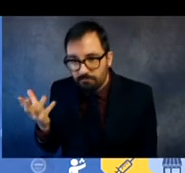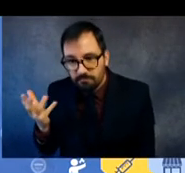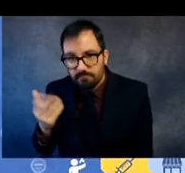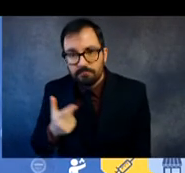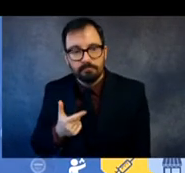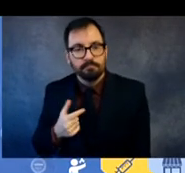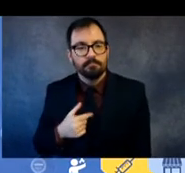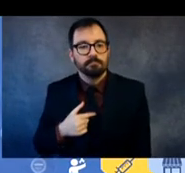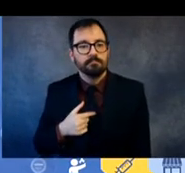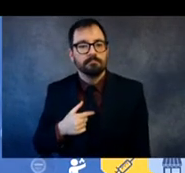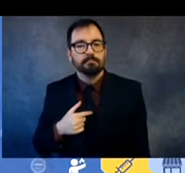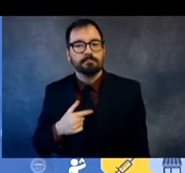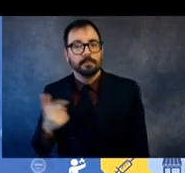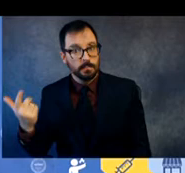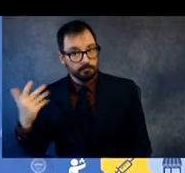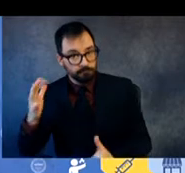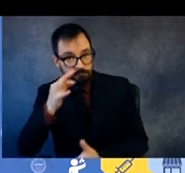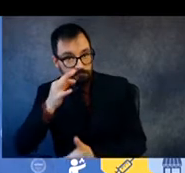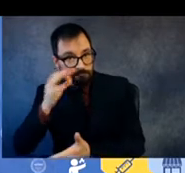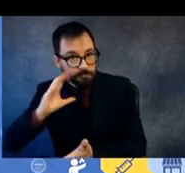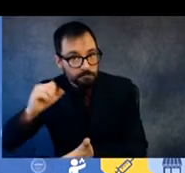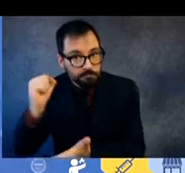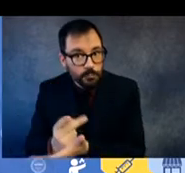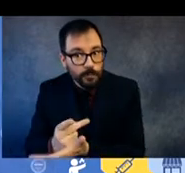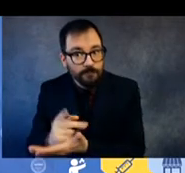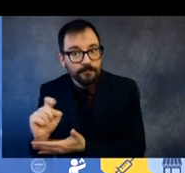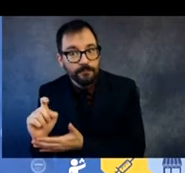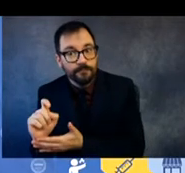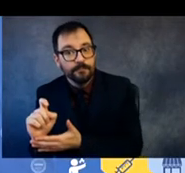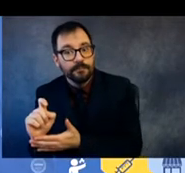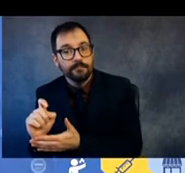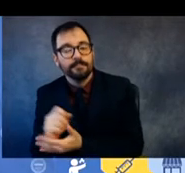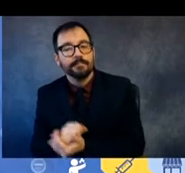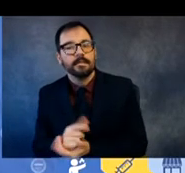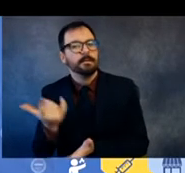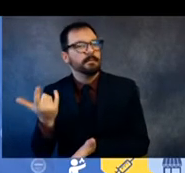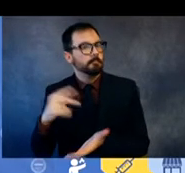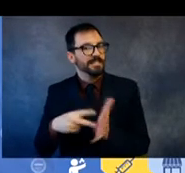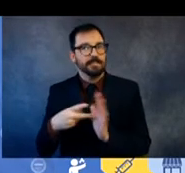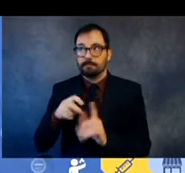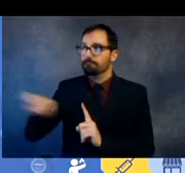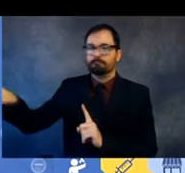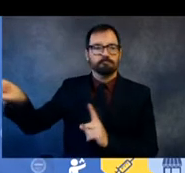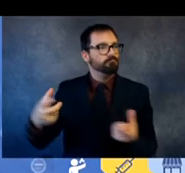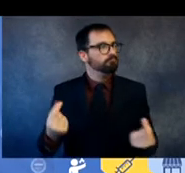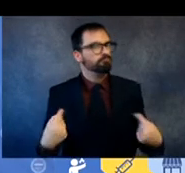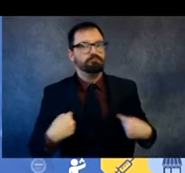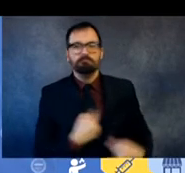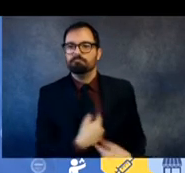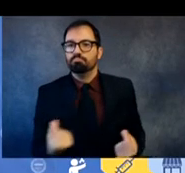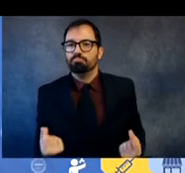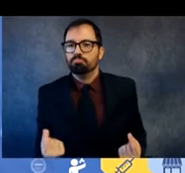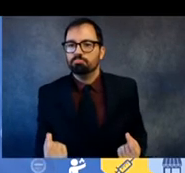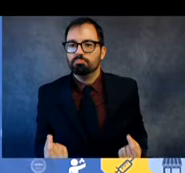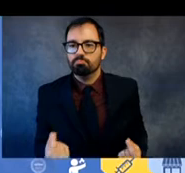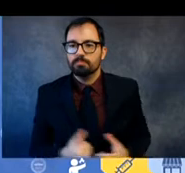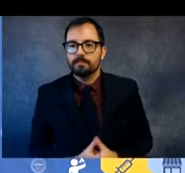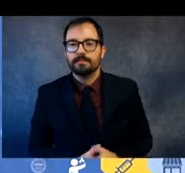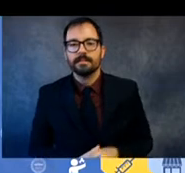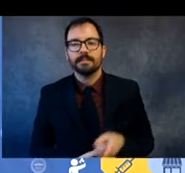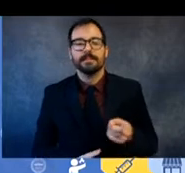it means to have him down there, and what it means to move him up here. Yeah. Well, I'm delighted for my friend's